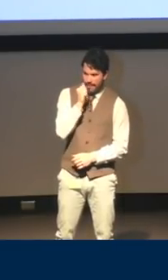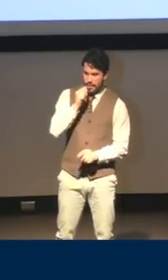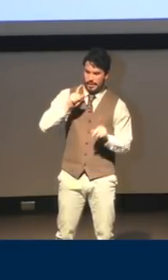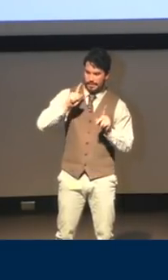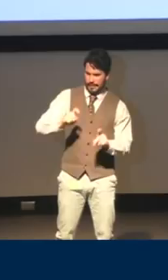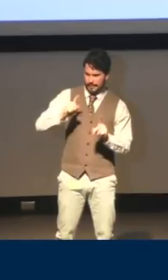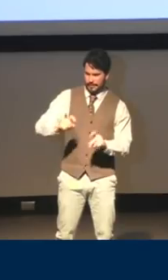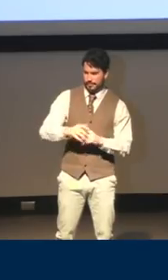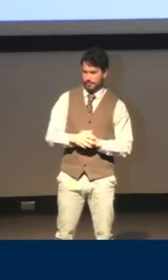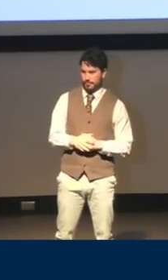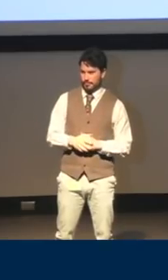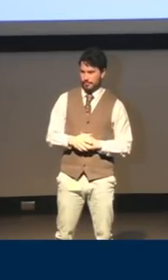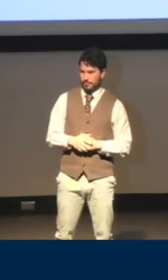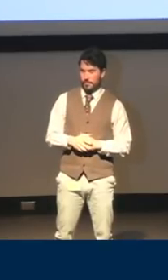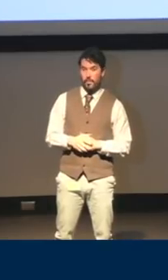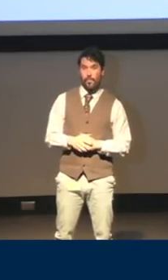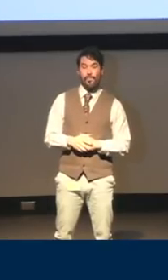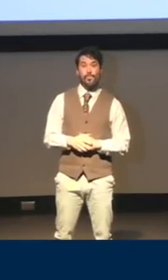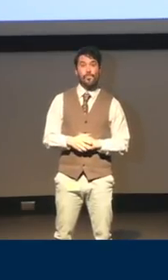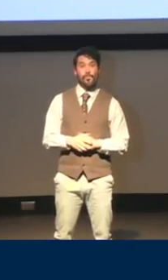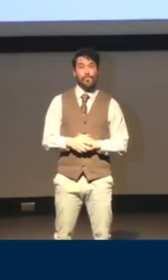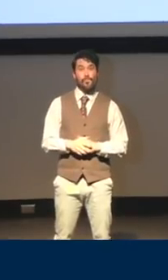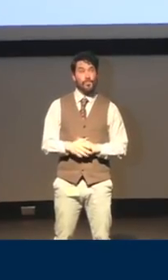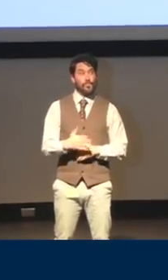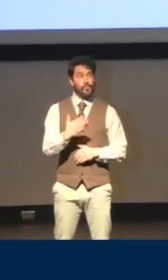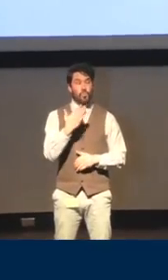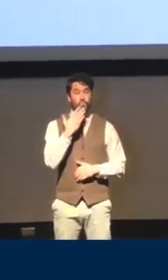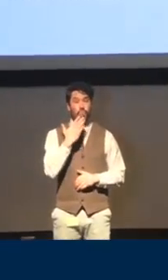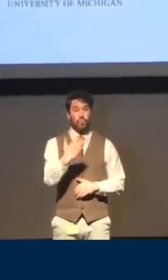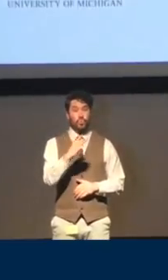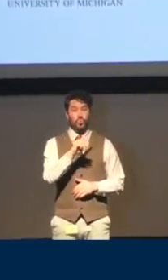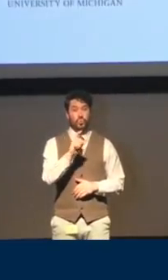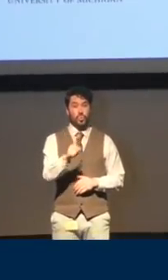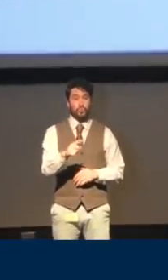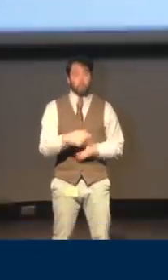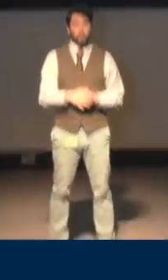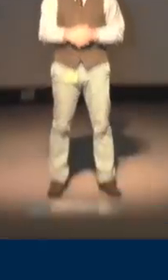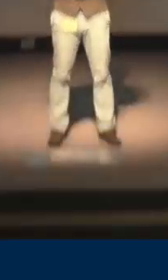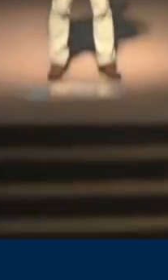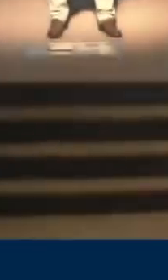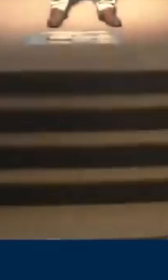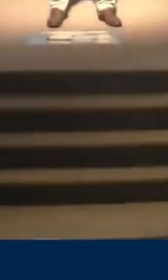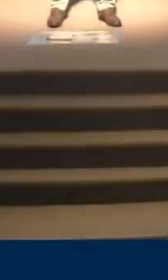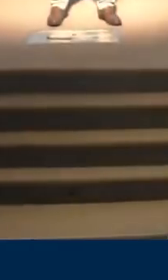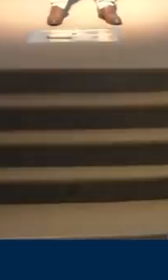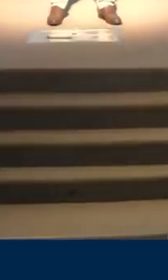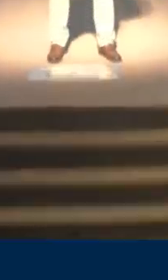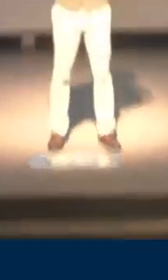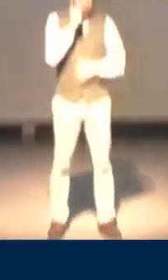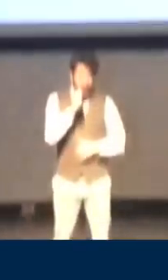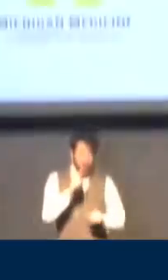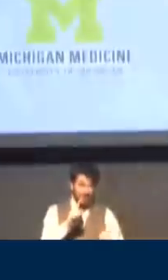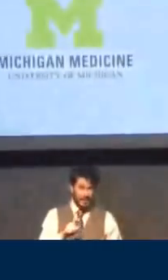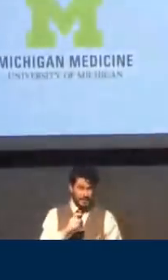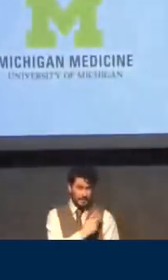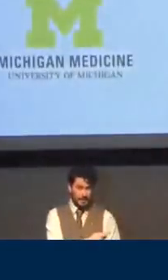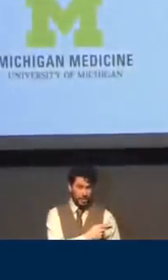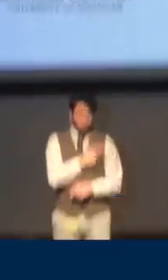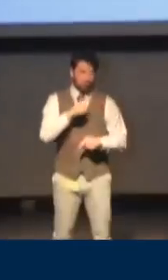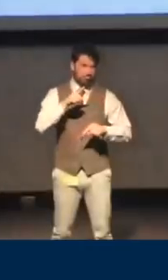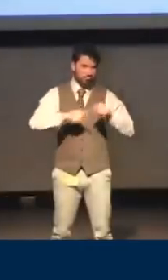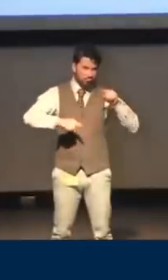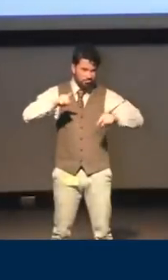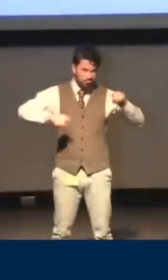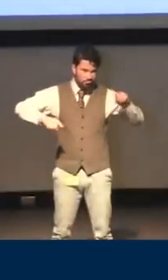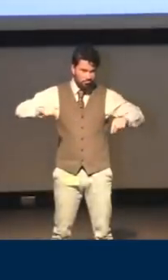goal? Yeah, that's a really good question. So the number of patients who've been tested per day has varied over